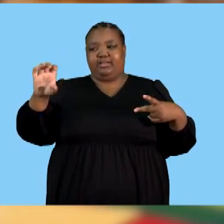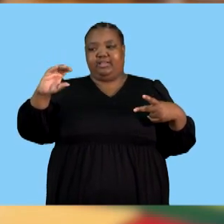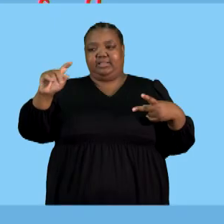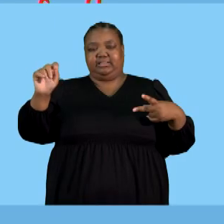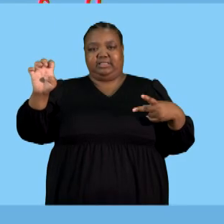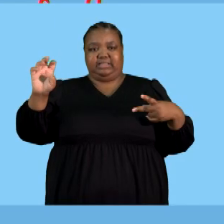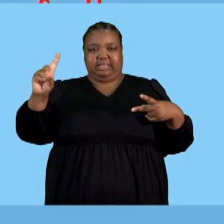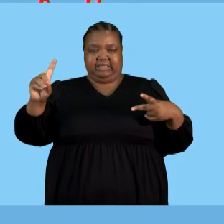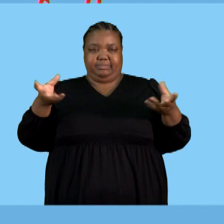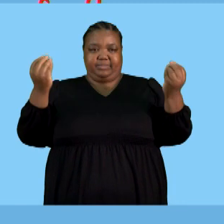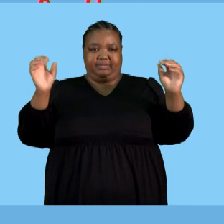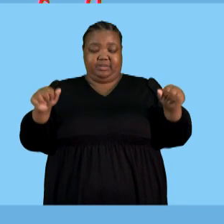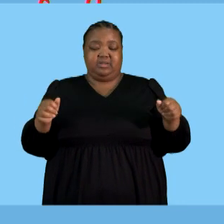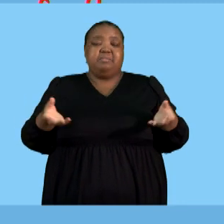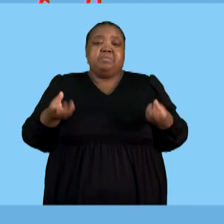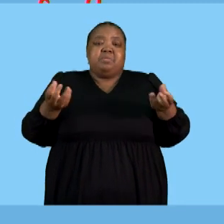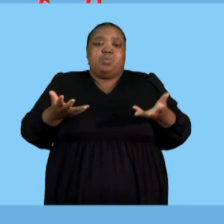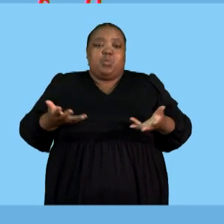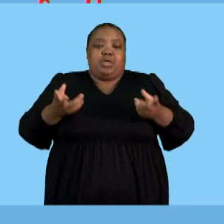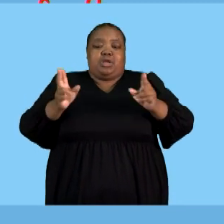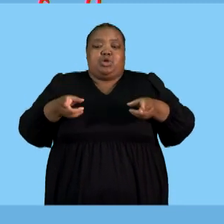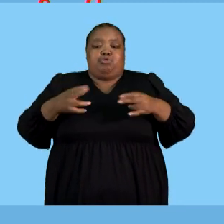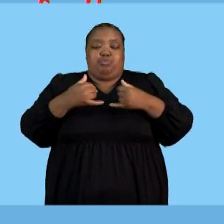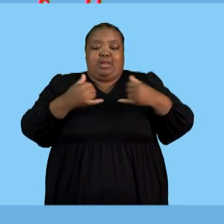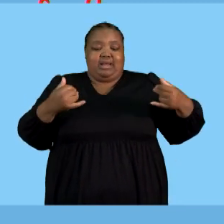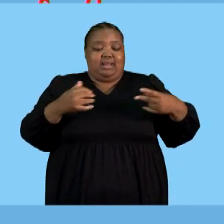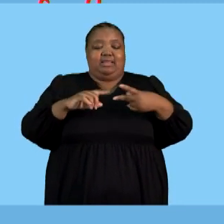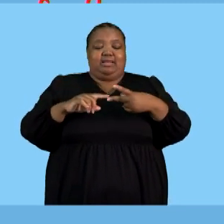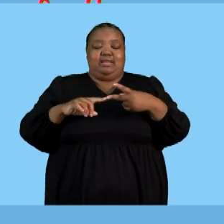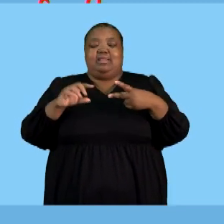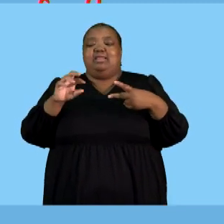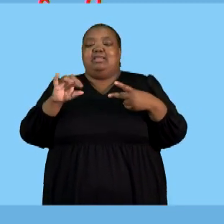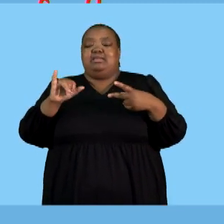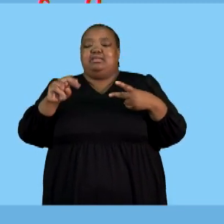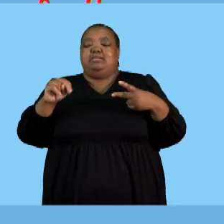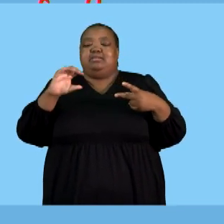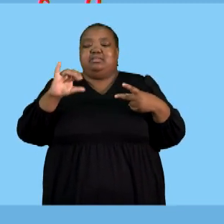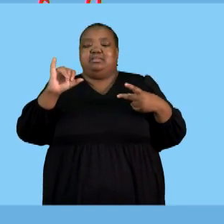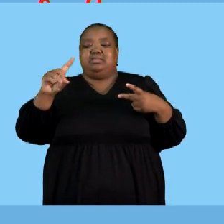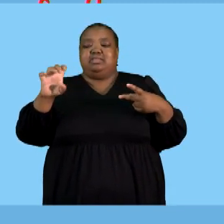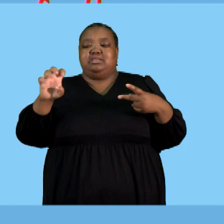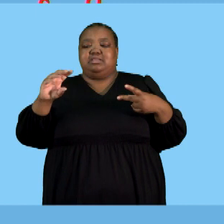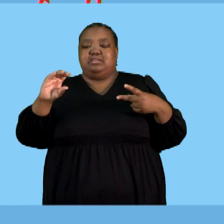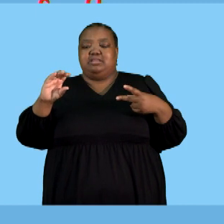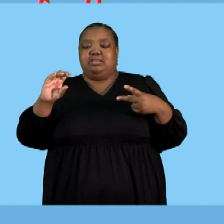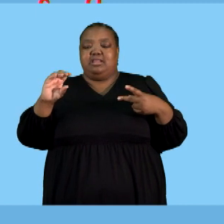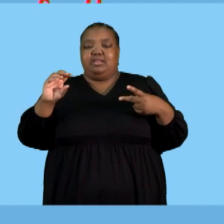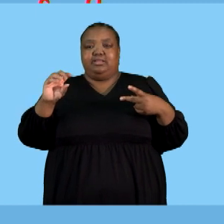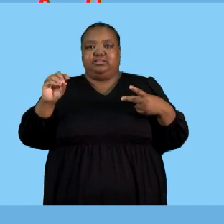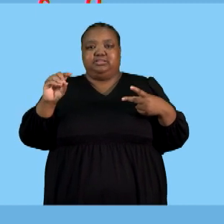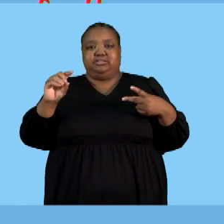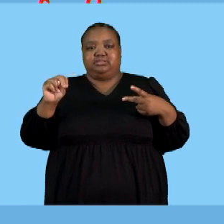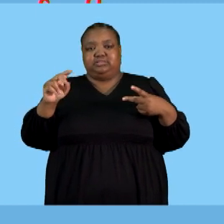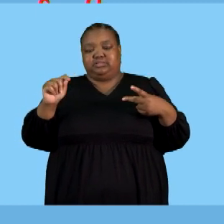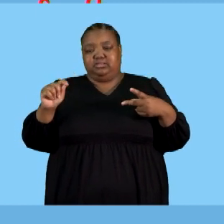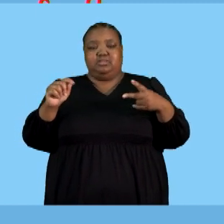of incident, we are finding it between the normal line and also the incident ray. So our angle of incident is going to be